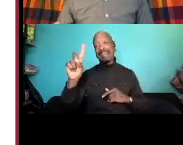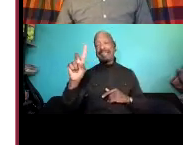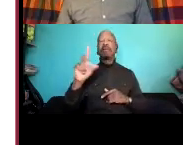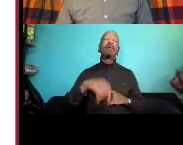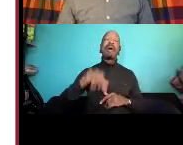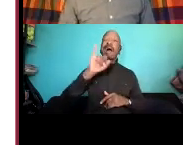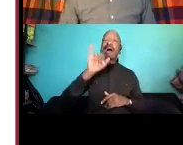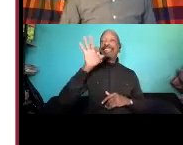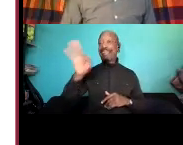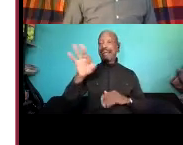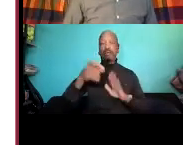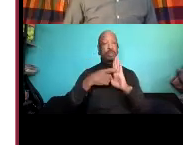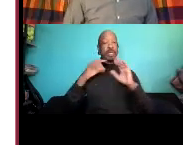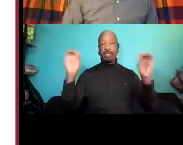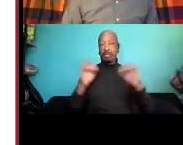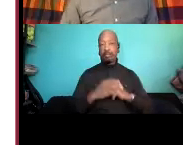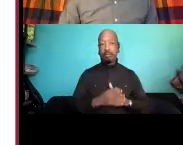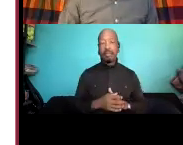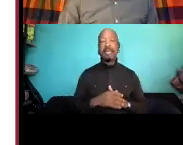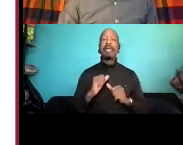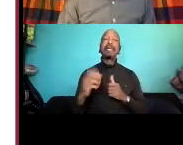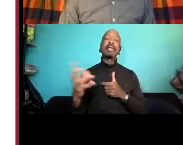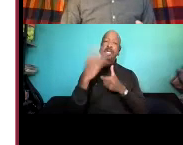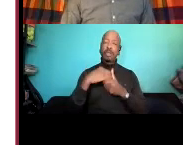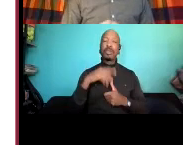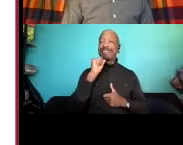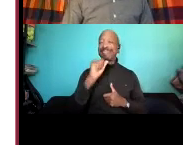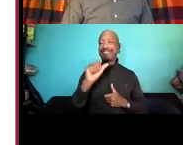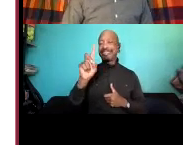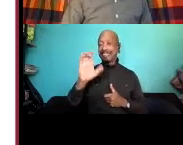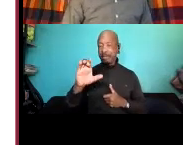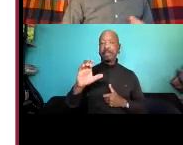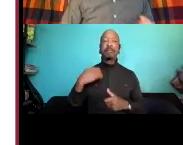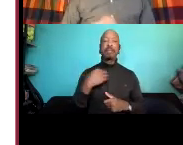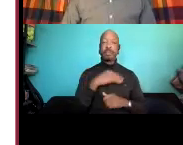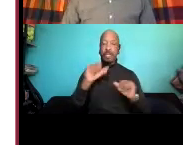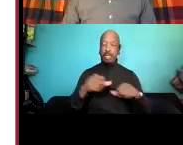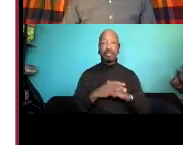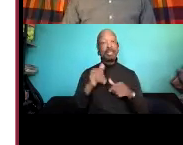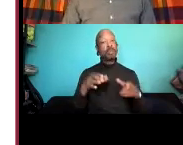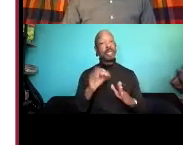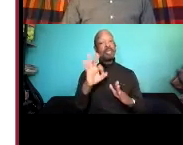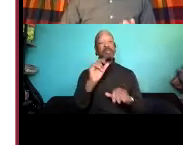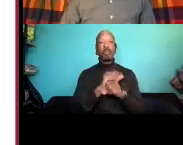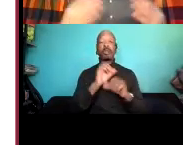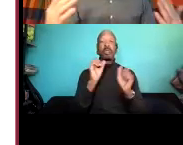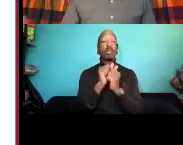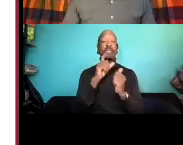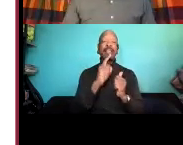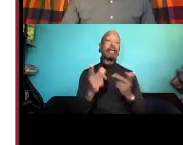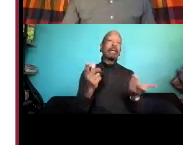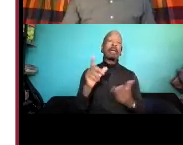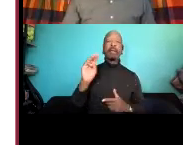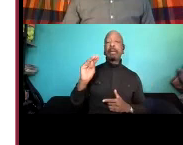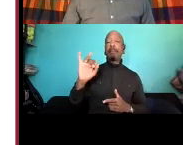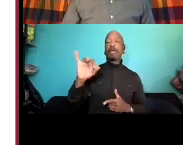the co-op can knowingly include undocumented members. So this is a way that if we're working with marginalized communities, or you want to make sure that